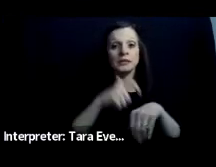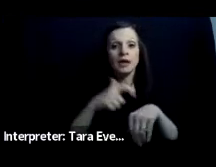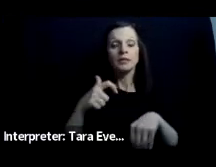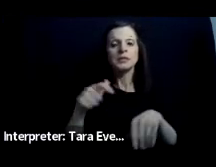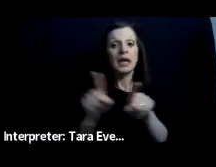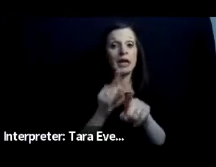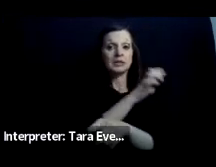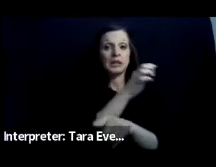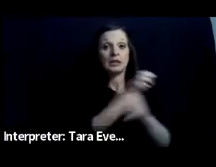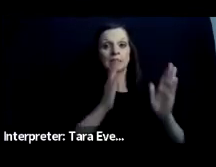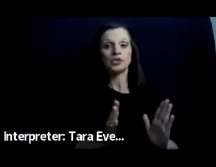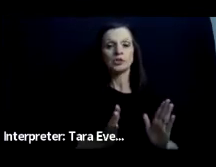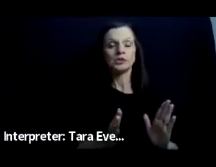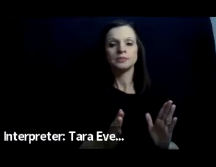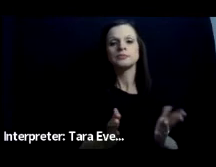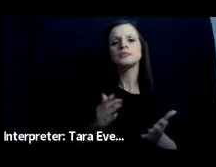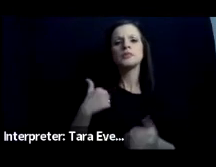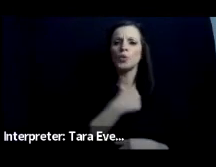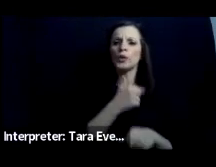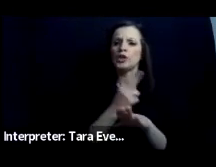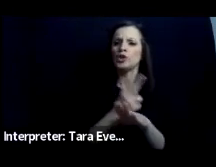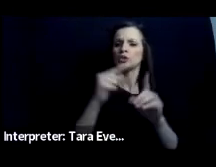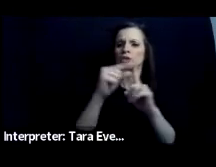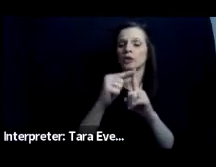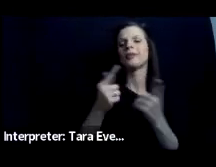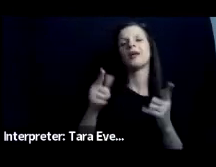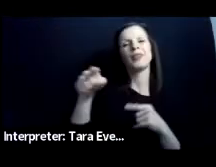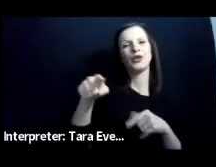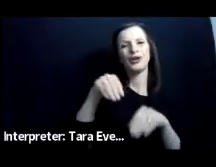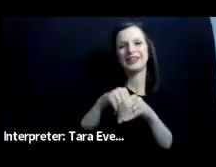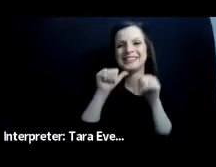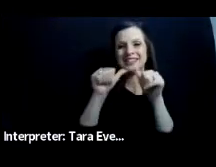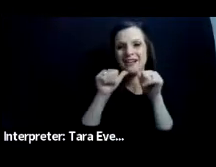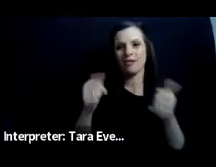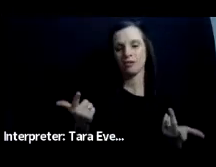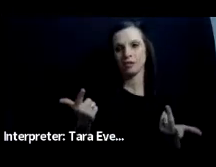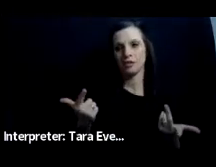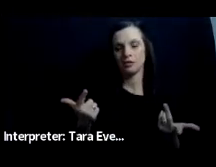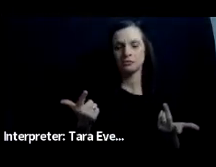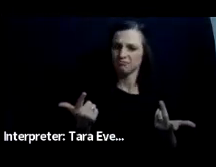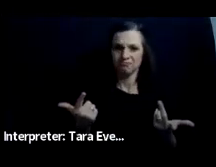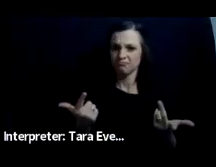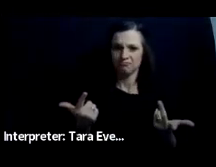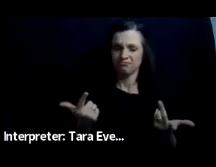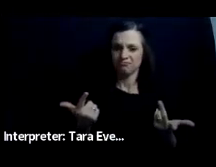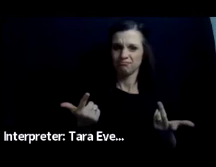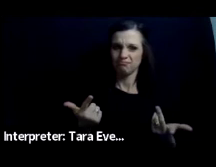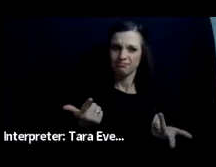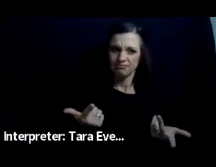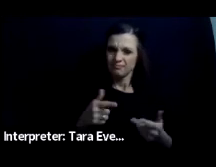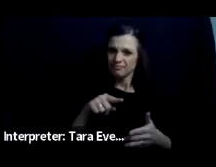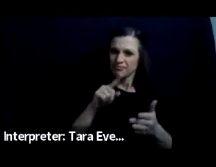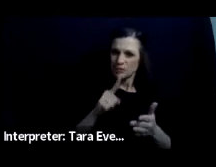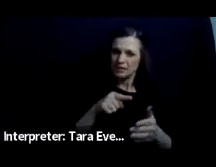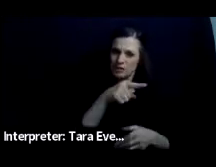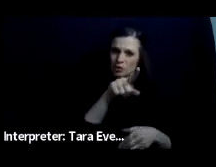that, oh, well, somebody's just in denial. Well, that's a convenient cop-out in many cases for sitting down and figuring out